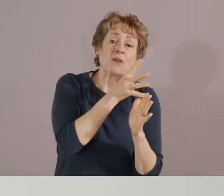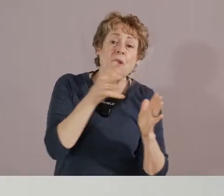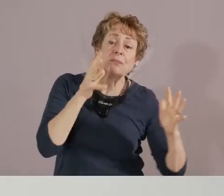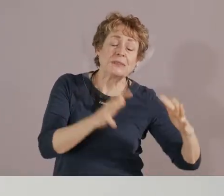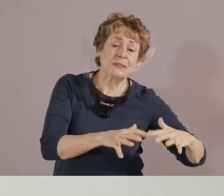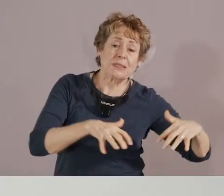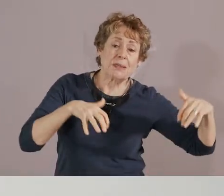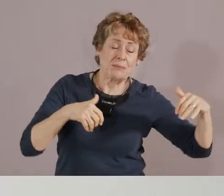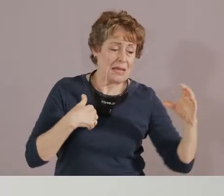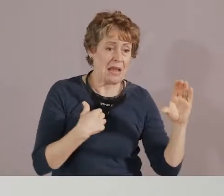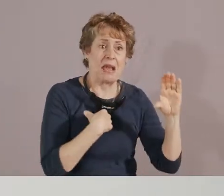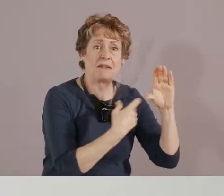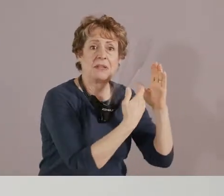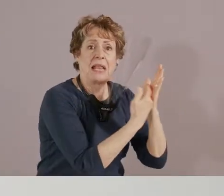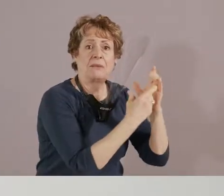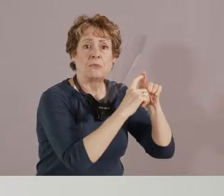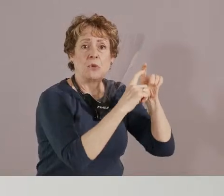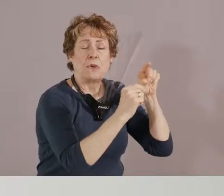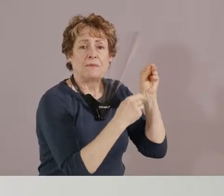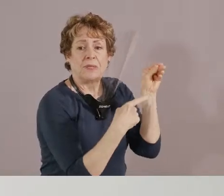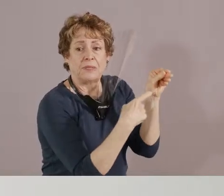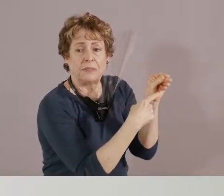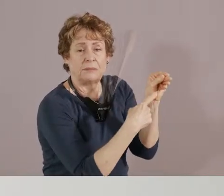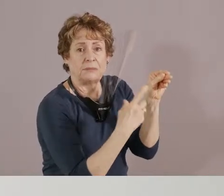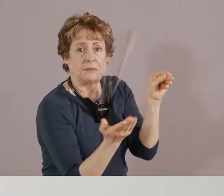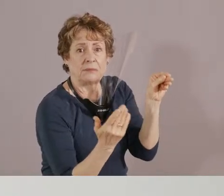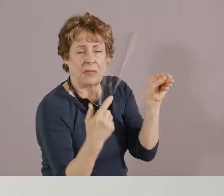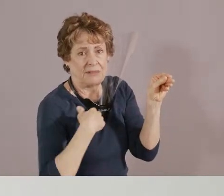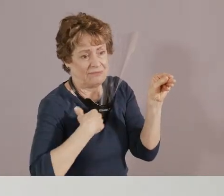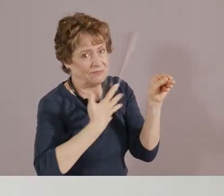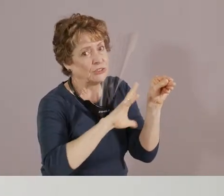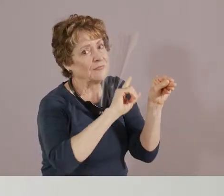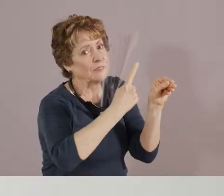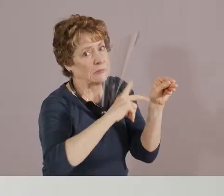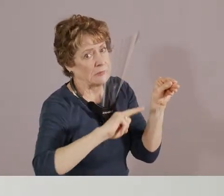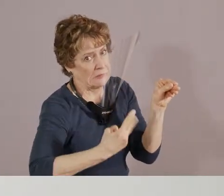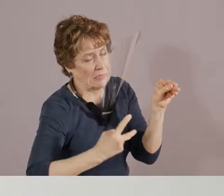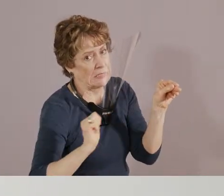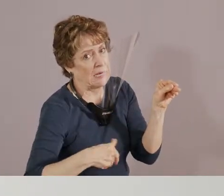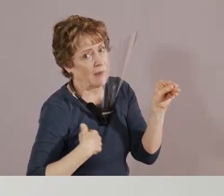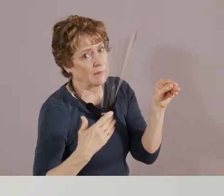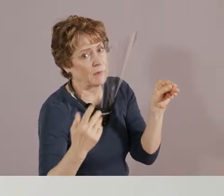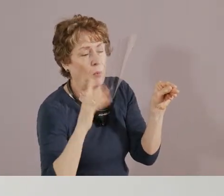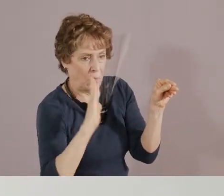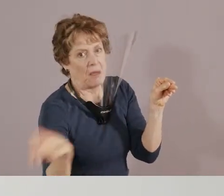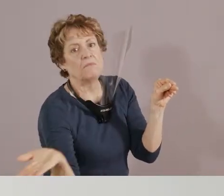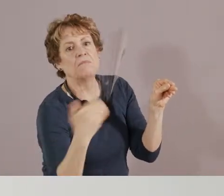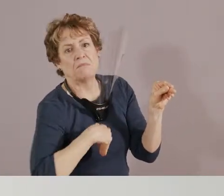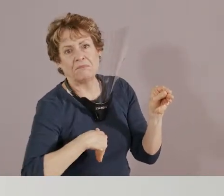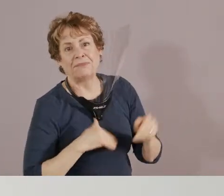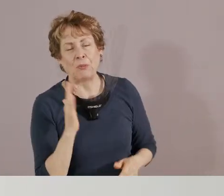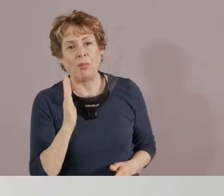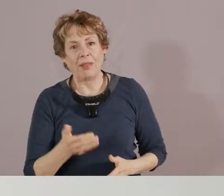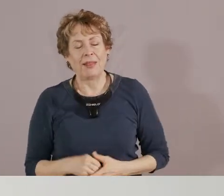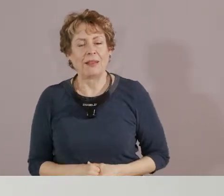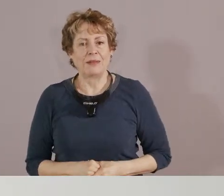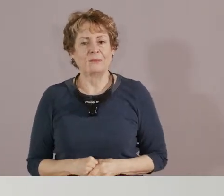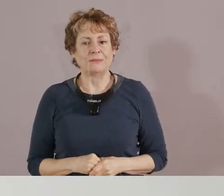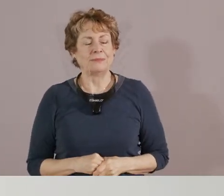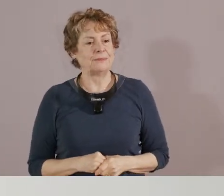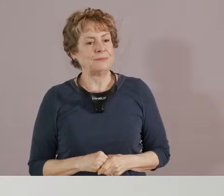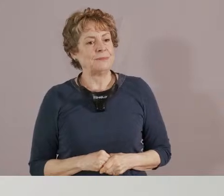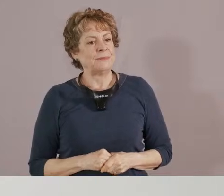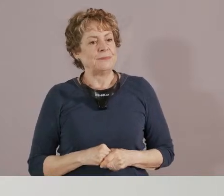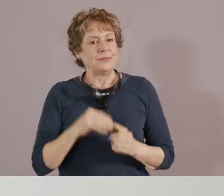for that. That helps a lot. And just my last question, Yeah. it's just from, the outside, and all these counties are